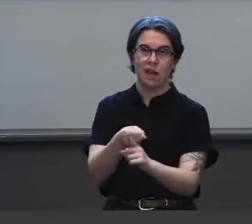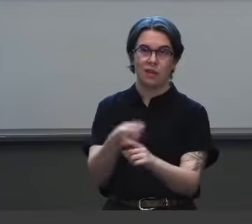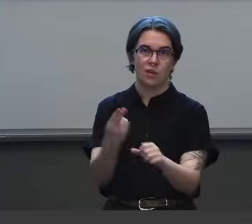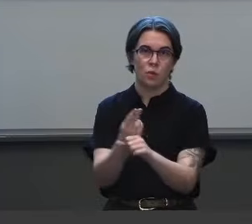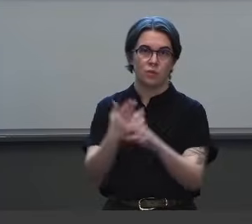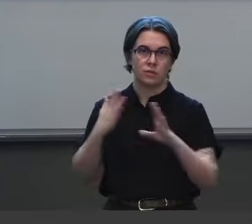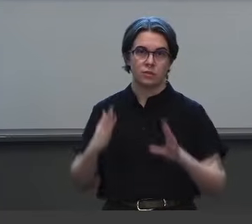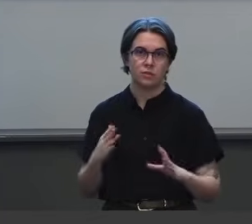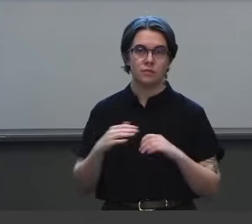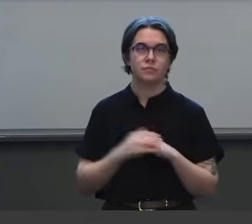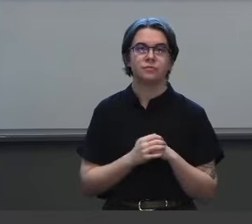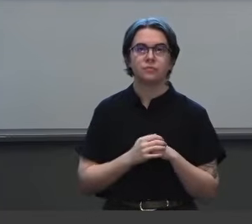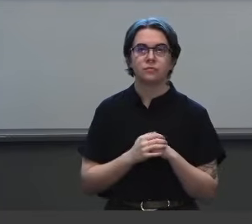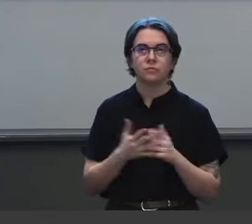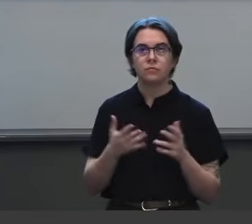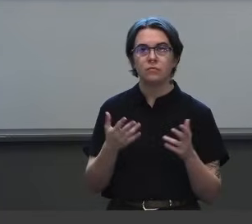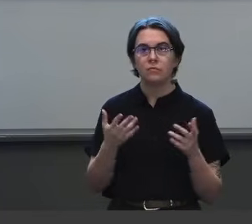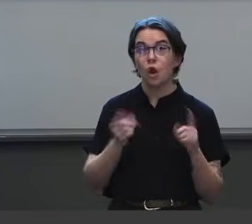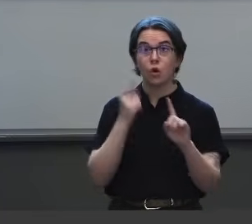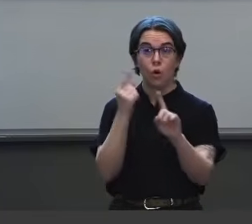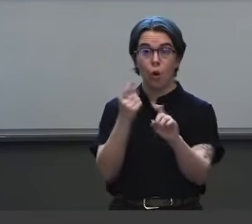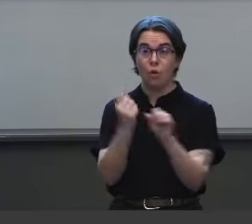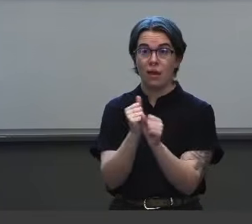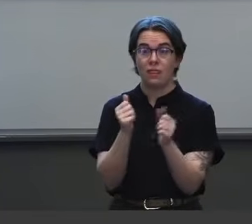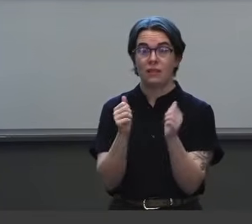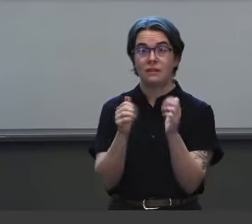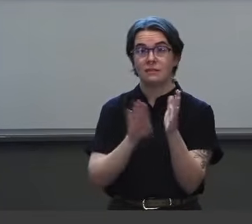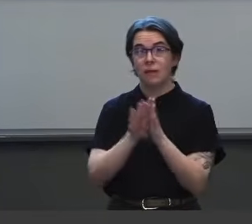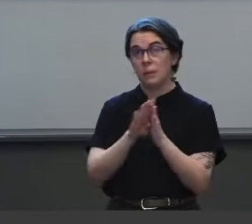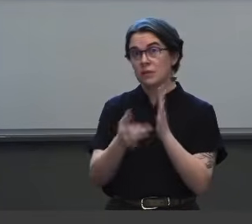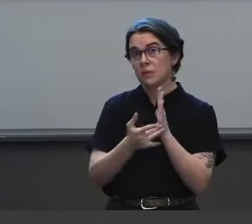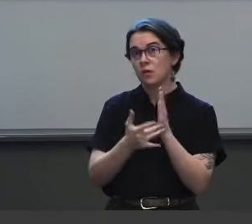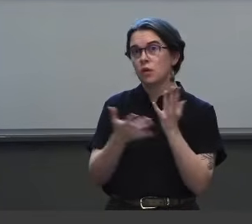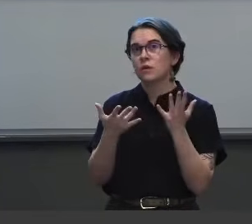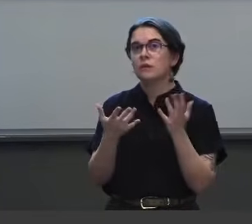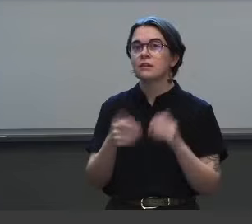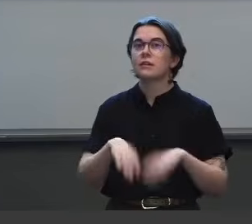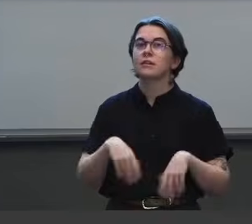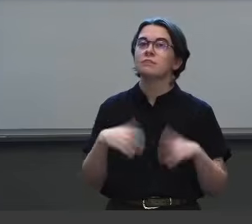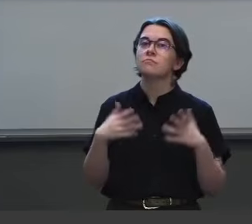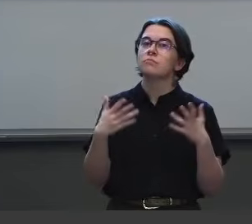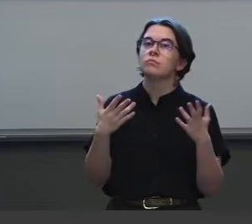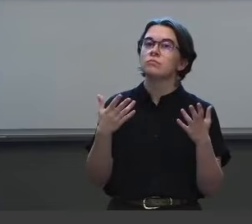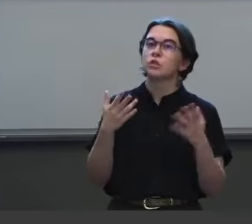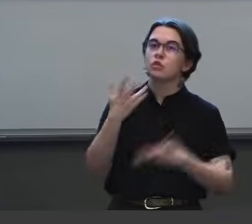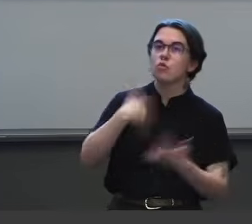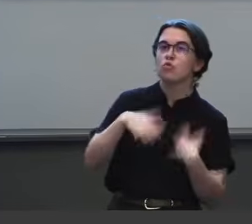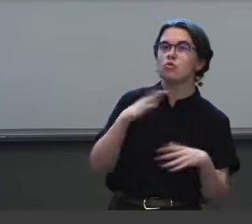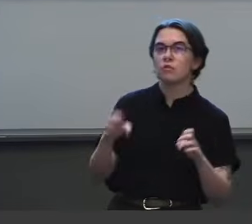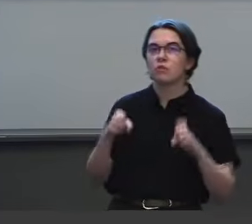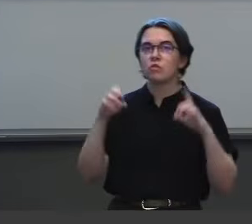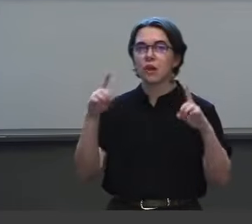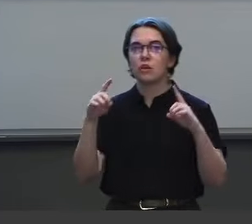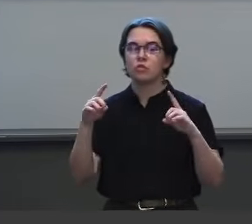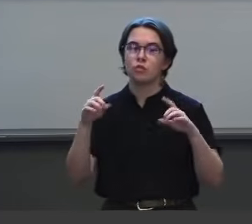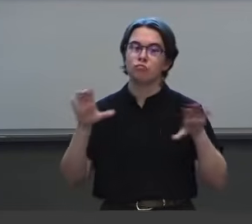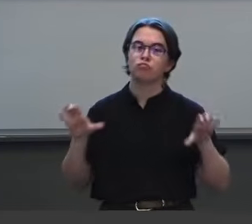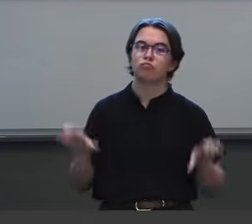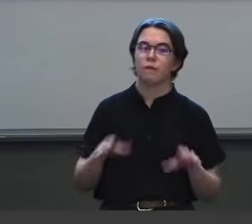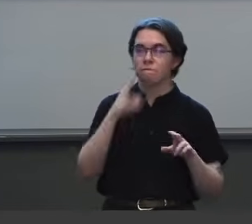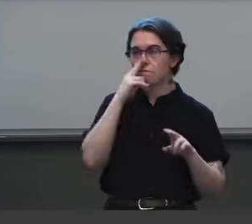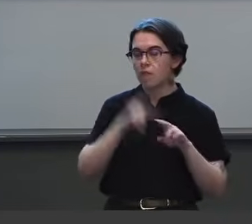Our goal is to increase participation in social, educational, and recreational settings, which we hope will improve quality of